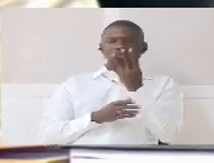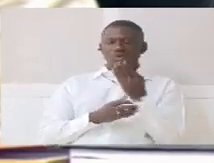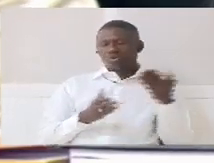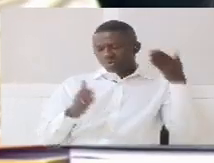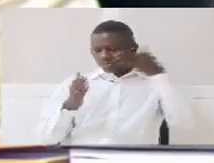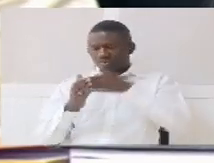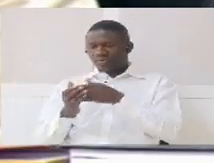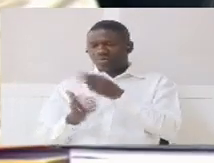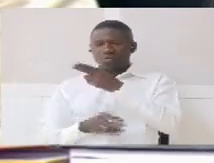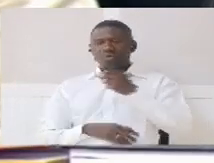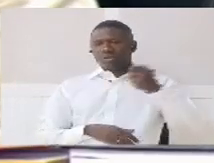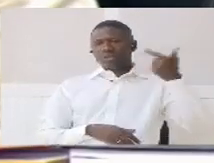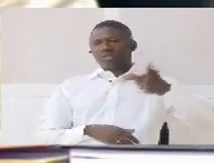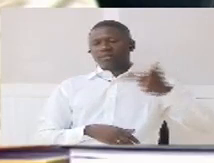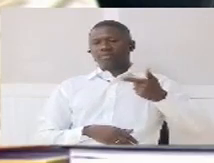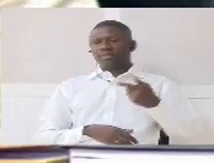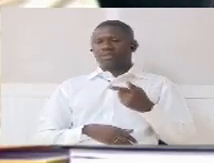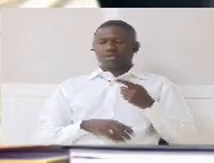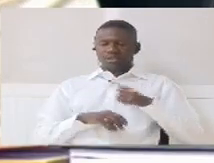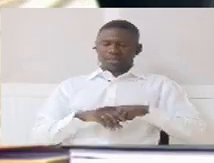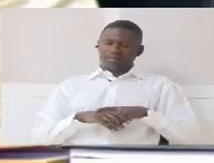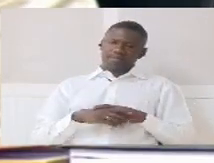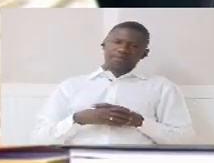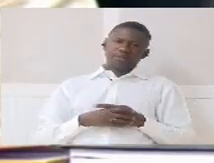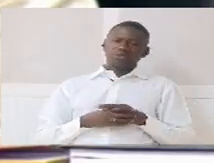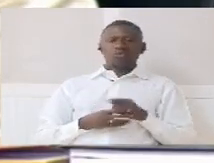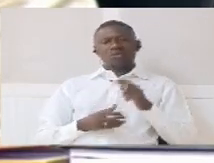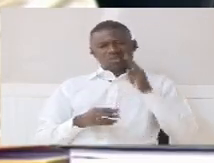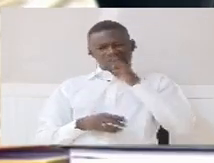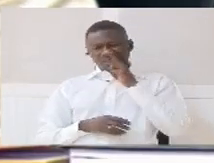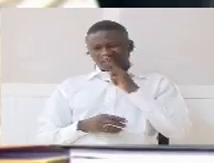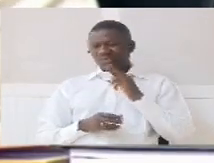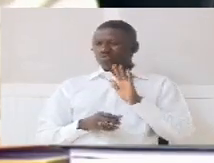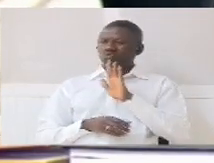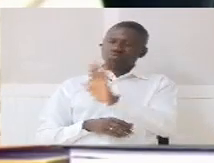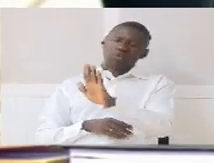bang 1994 in 2017 tema, puruka fere ke kao manu ofali.